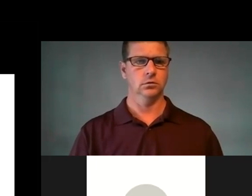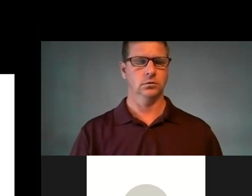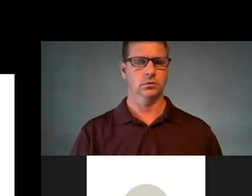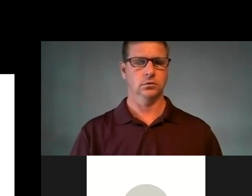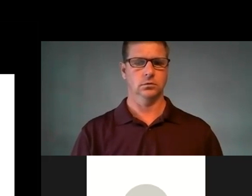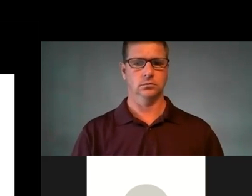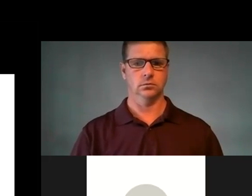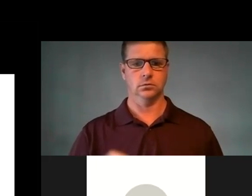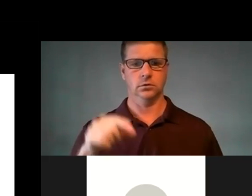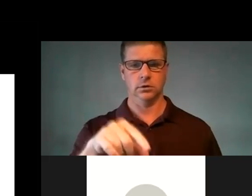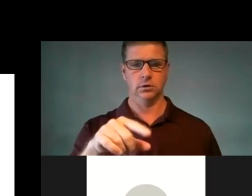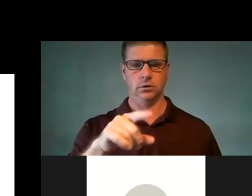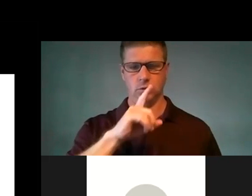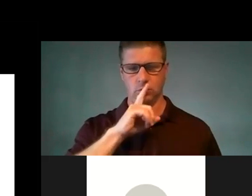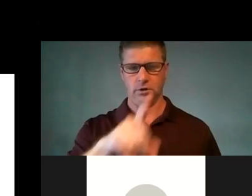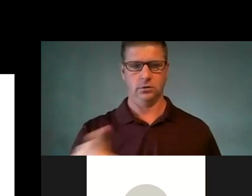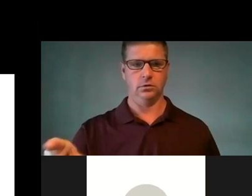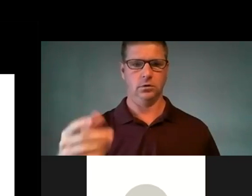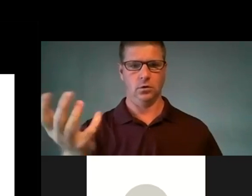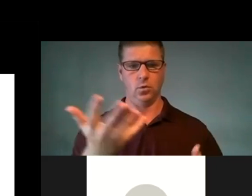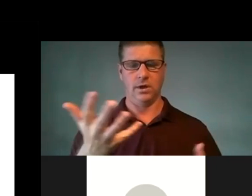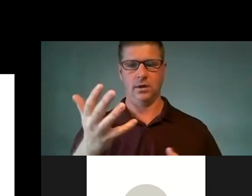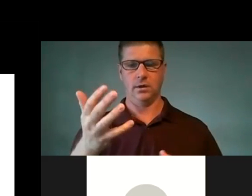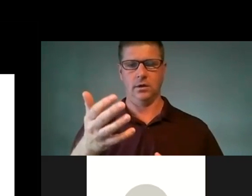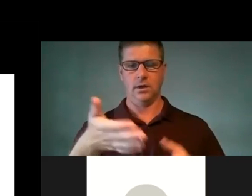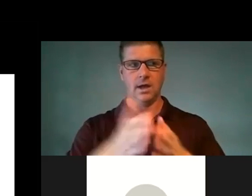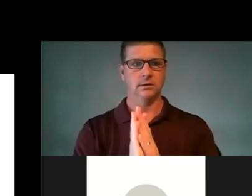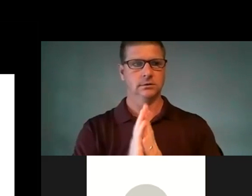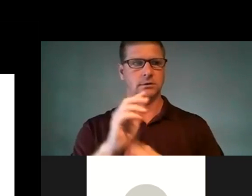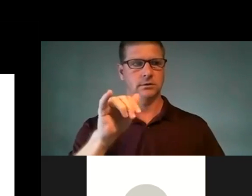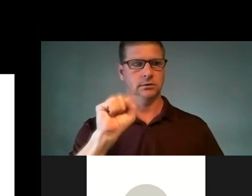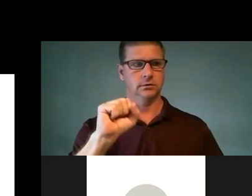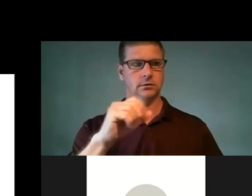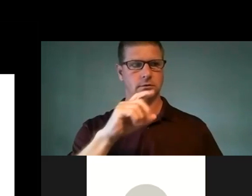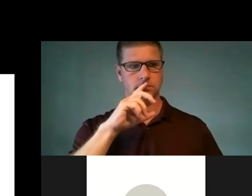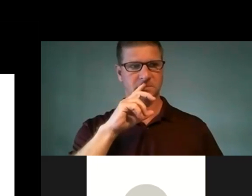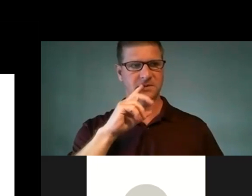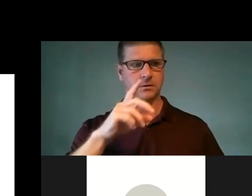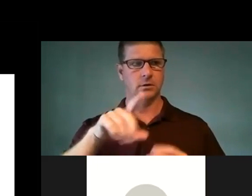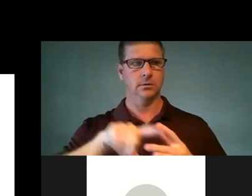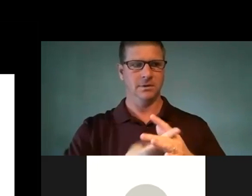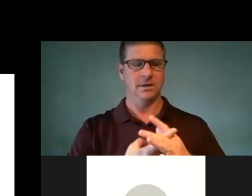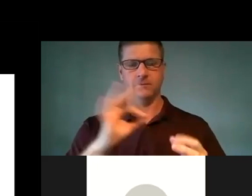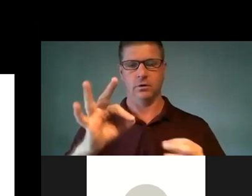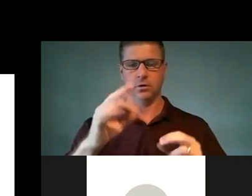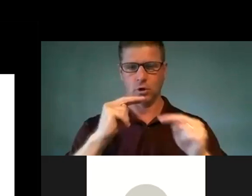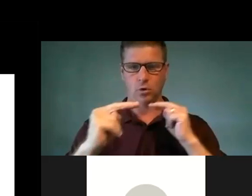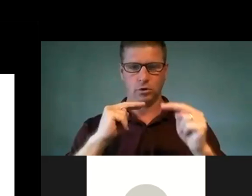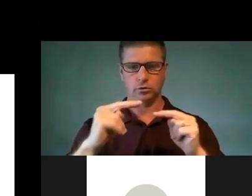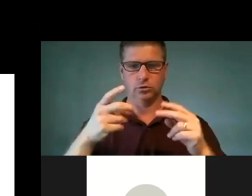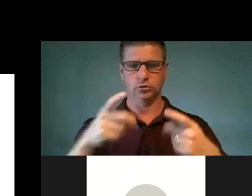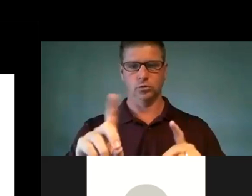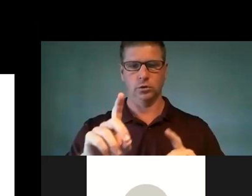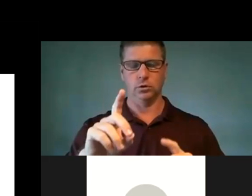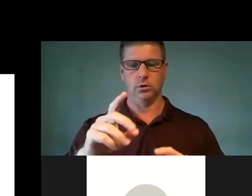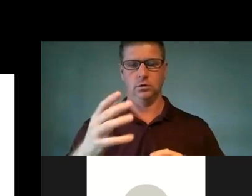This is what's being asked is the beginning of exclusive negotiations. So during which